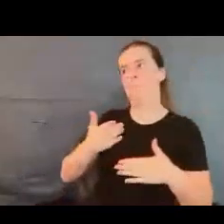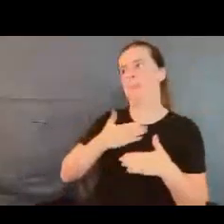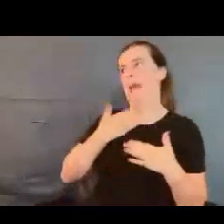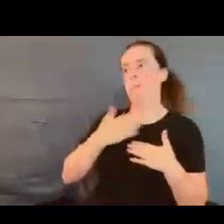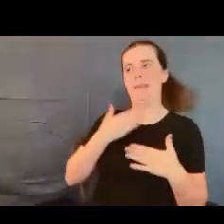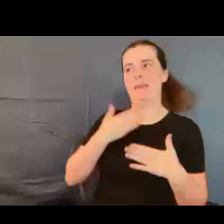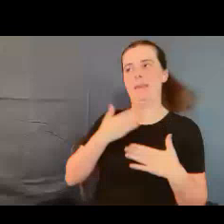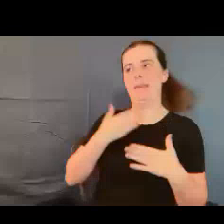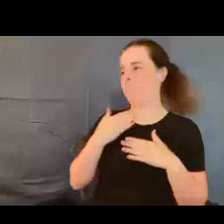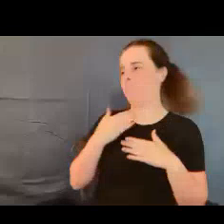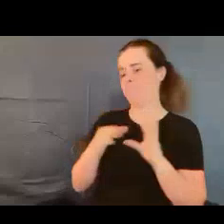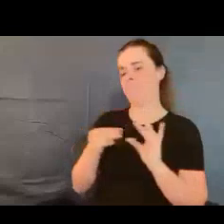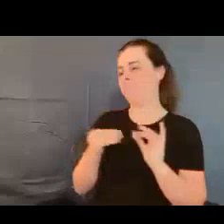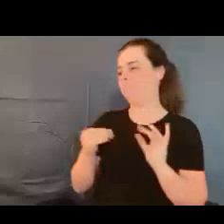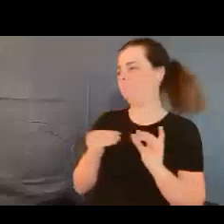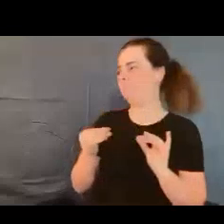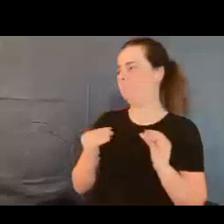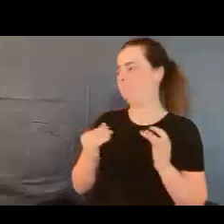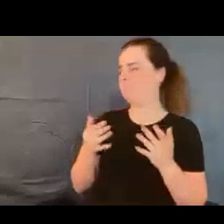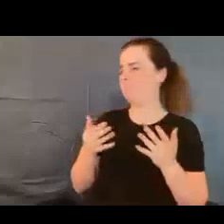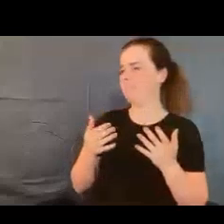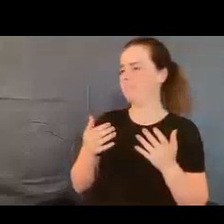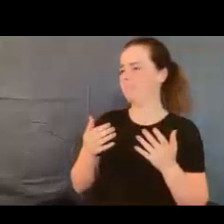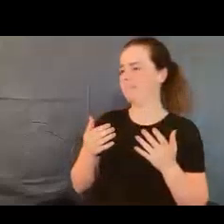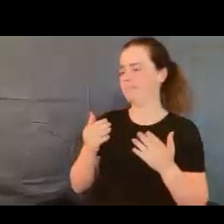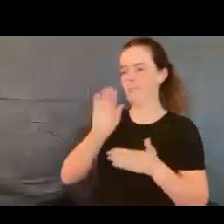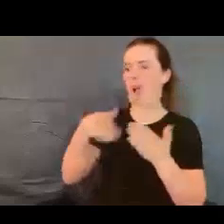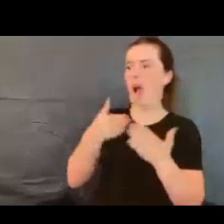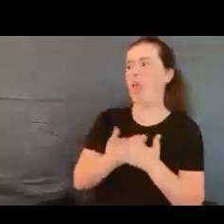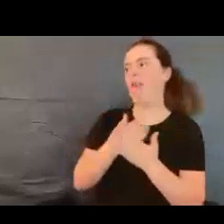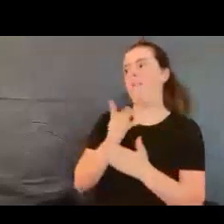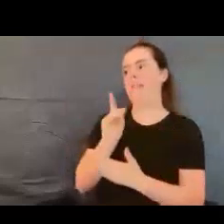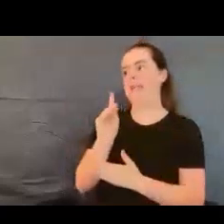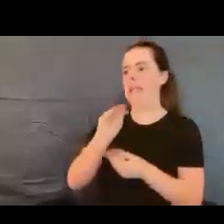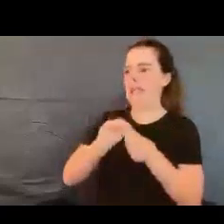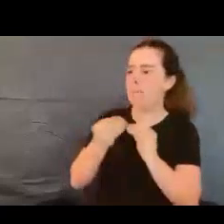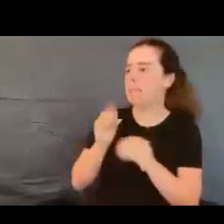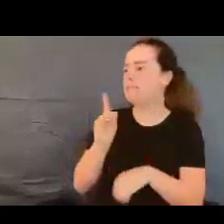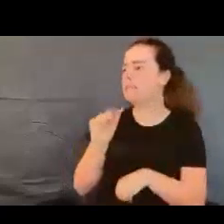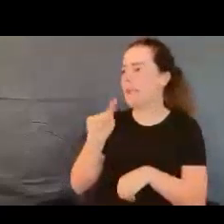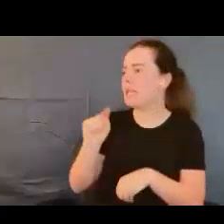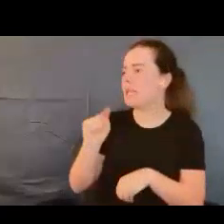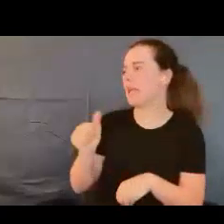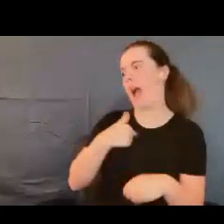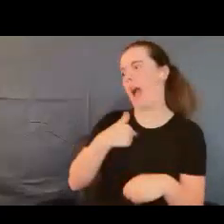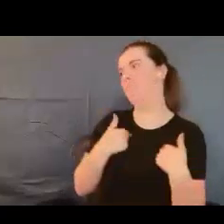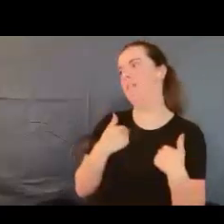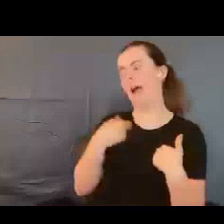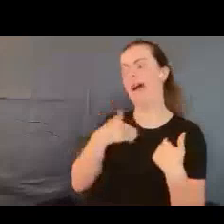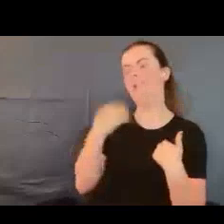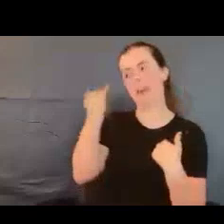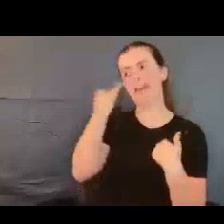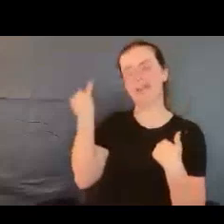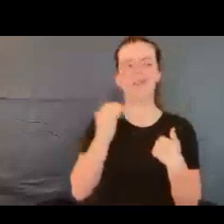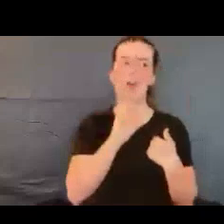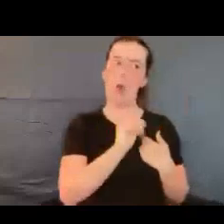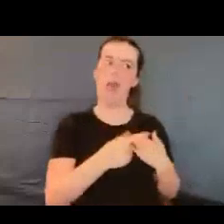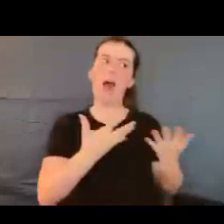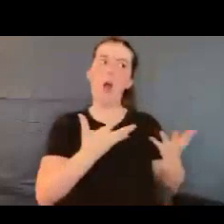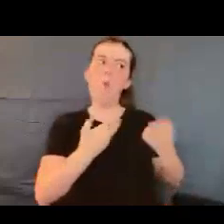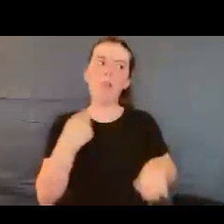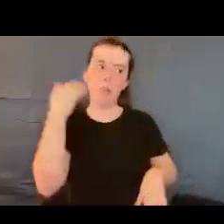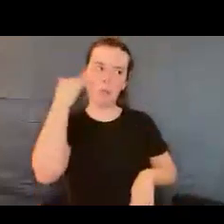you guys what I think from all of the data that we have. I have a kind of idea. Okay, great. Sarah, I would love to hear what the actual